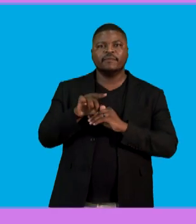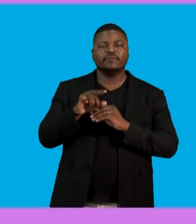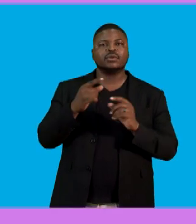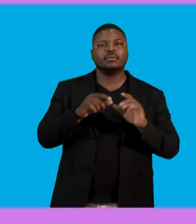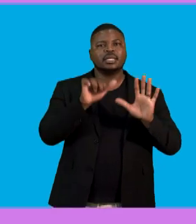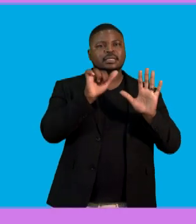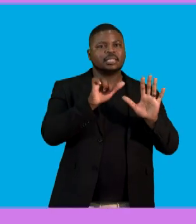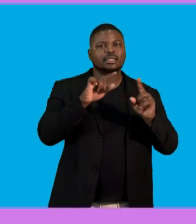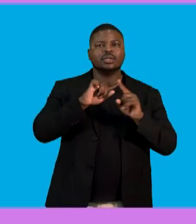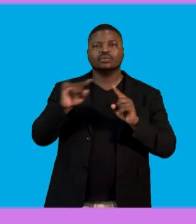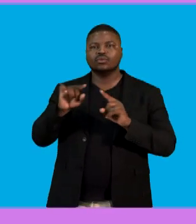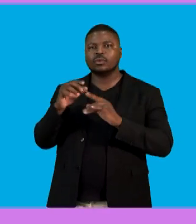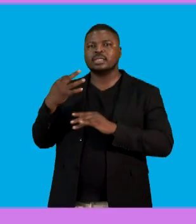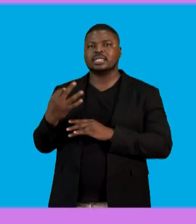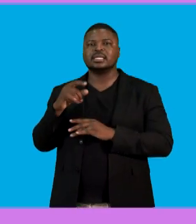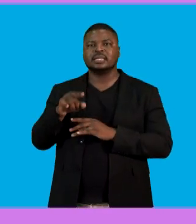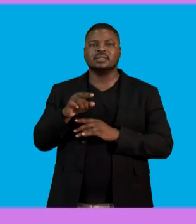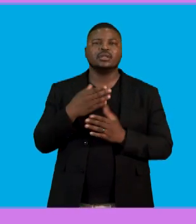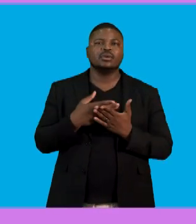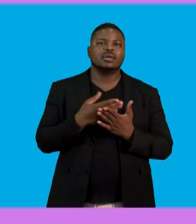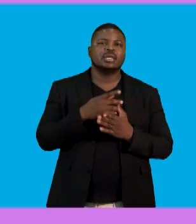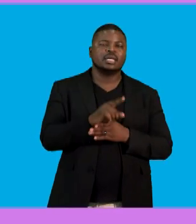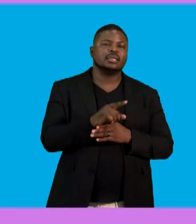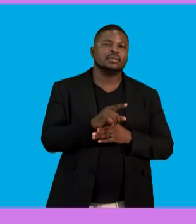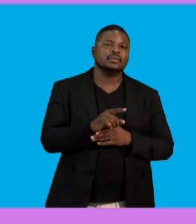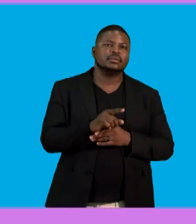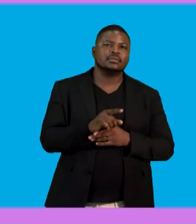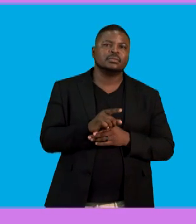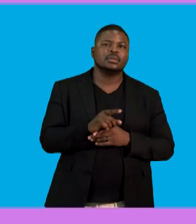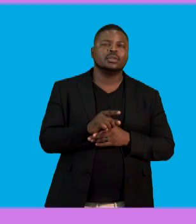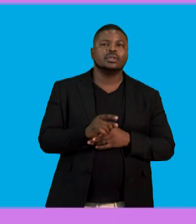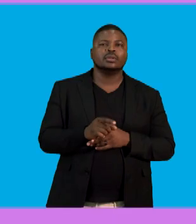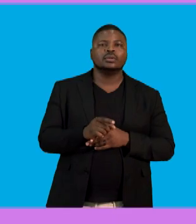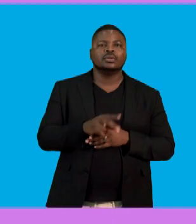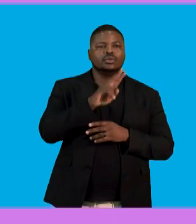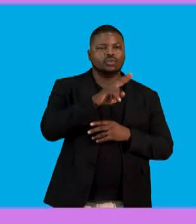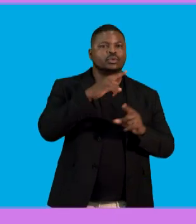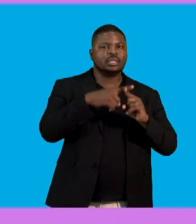3, because 2 times 3 is 6. Then you say 6. 2 times 3 is 6. Then you say 6